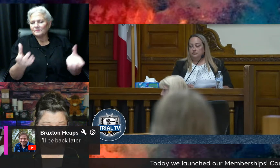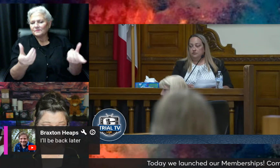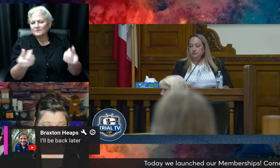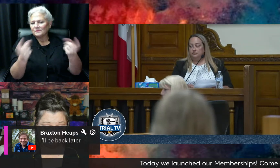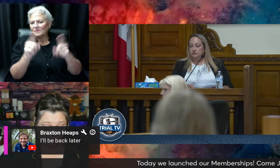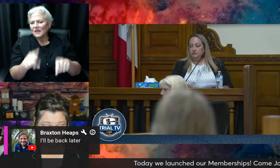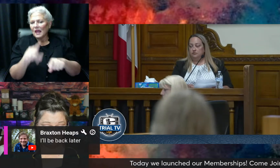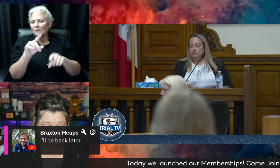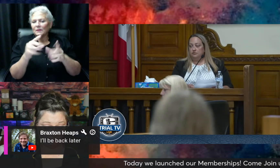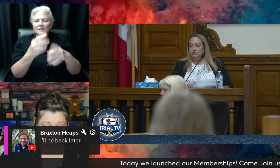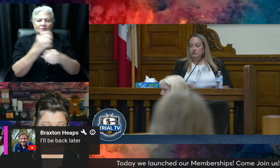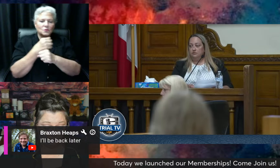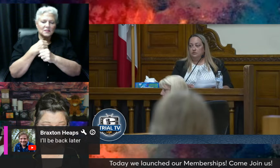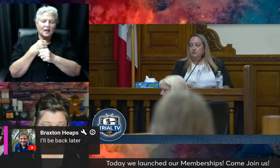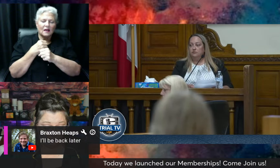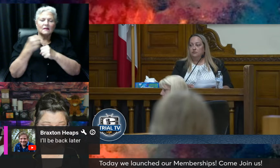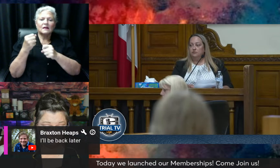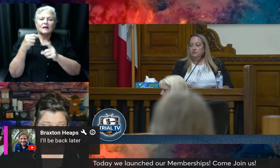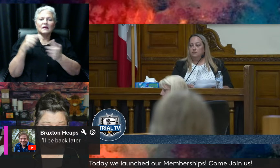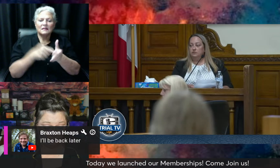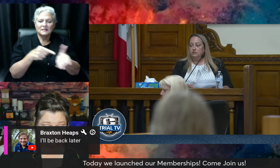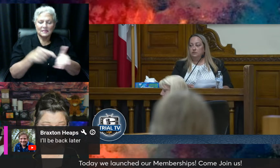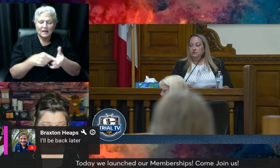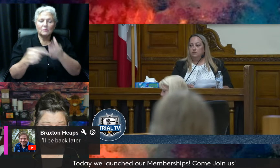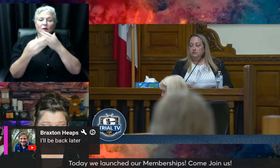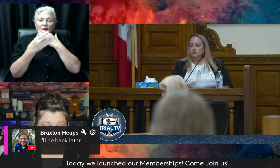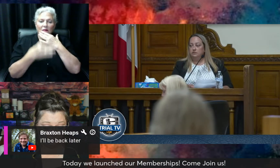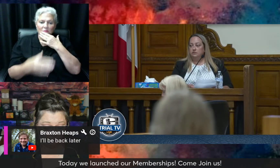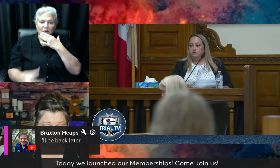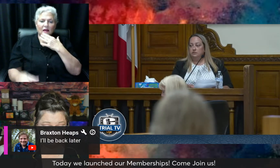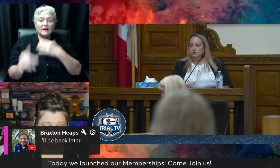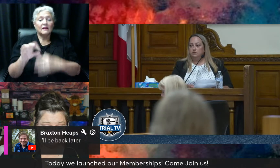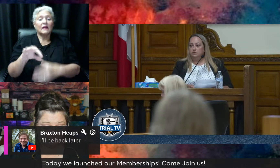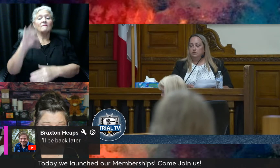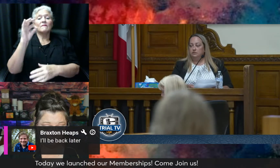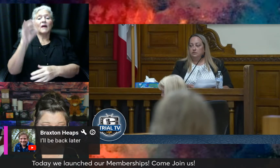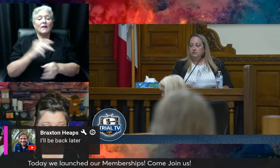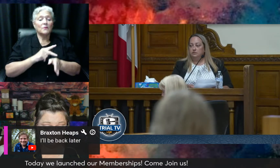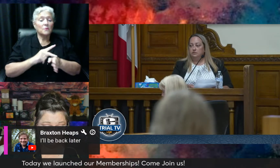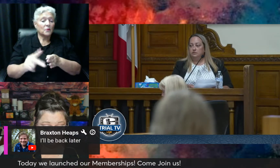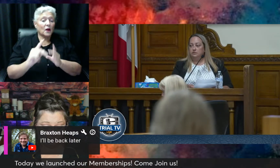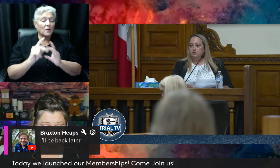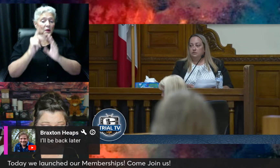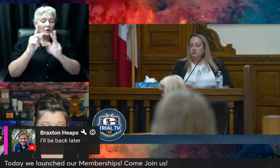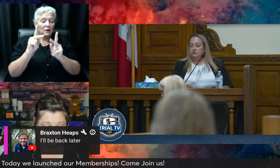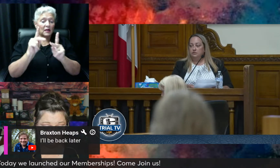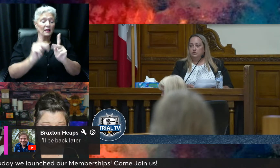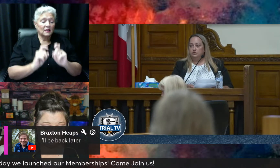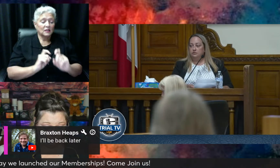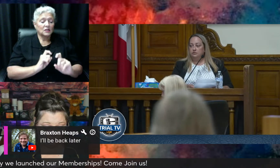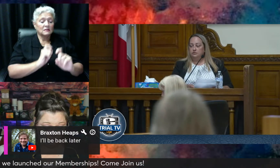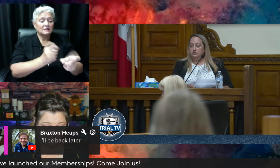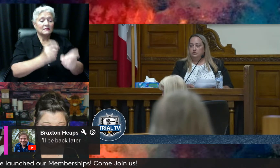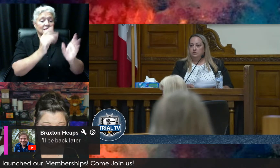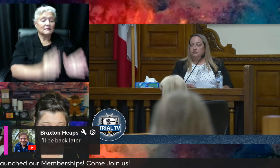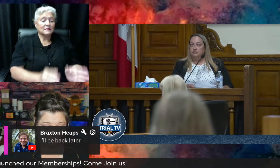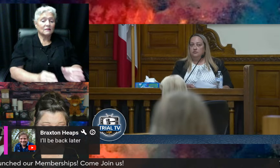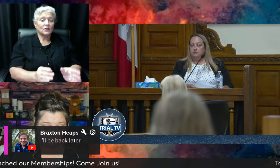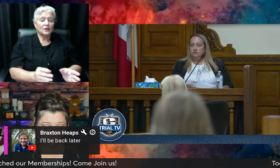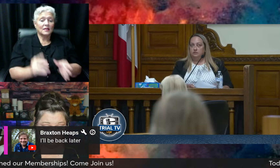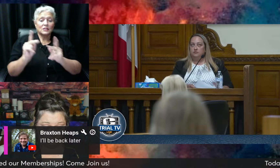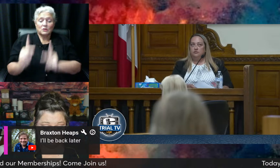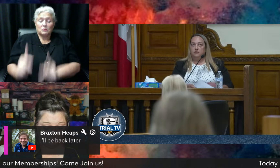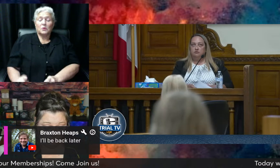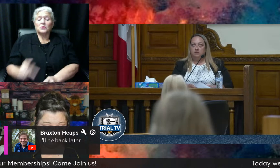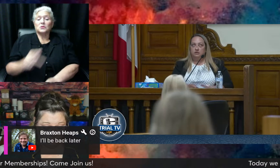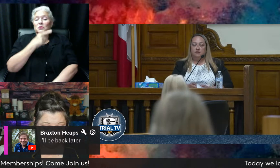and find that the primary contributor was the person whose DNA was on the wall to begin with, if that